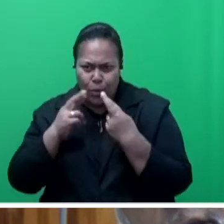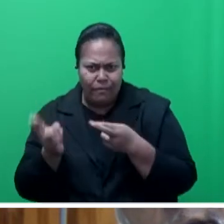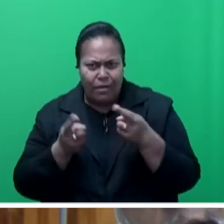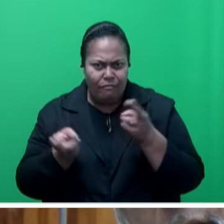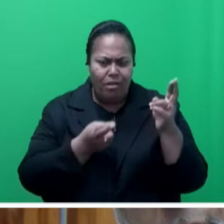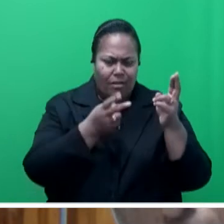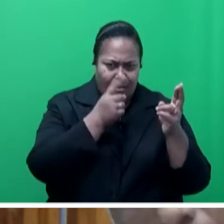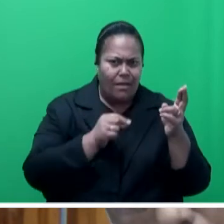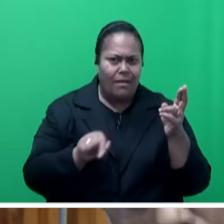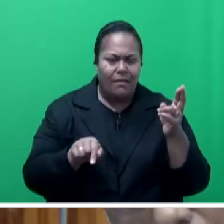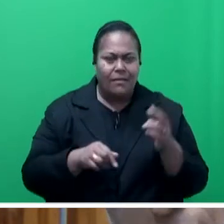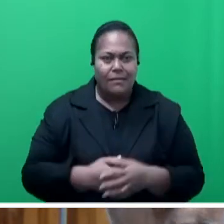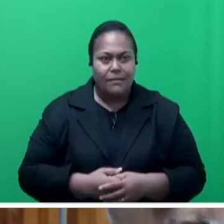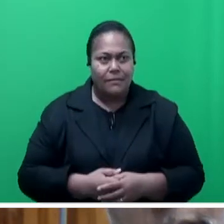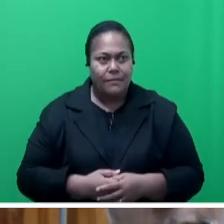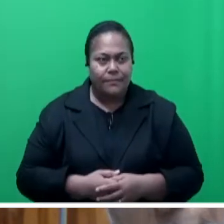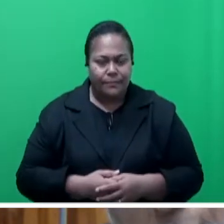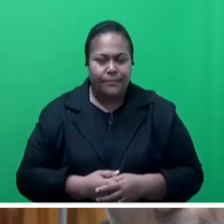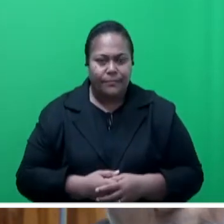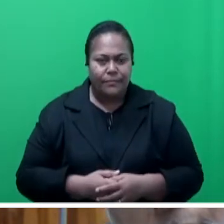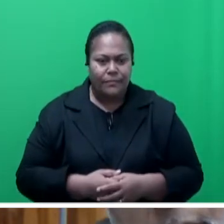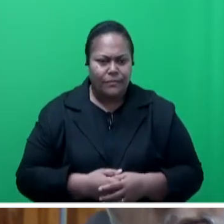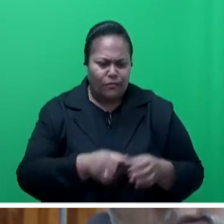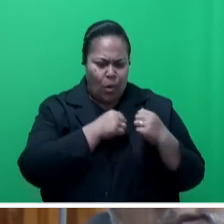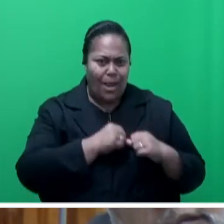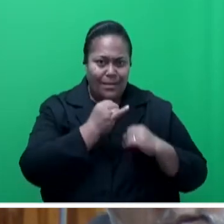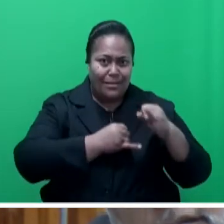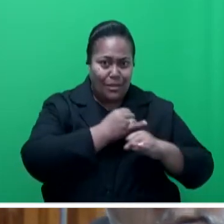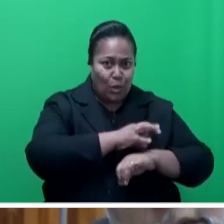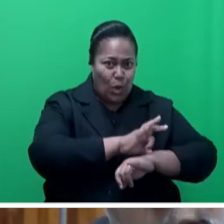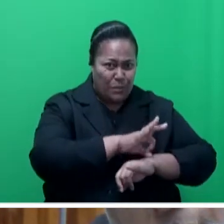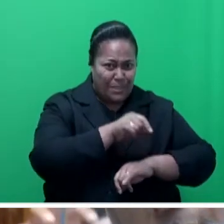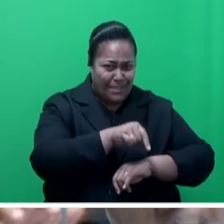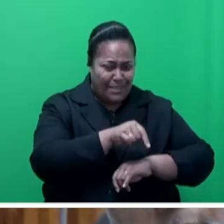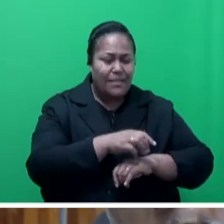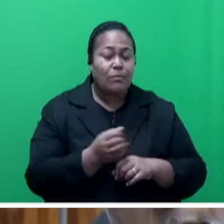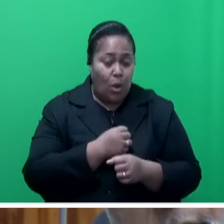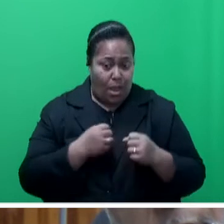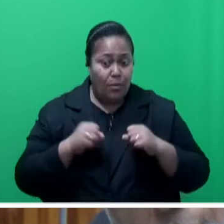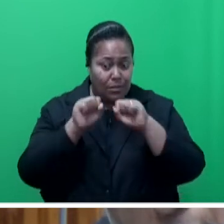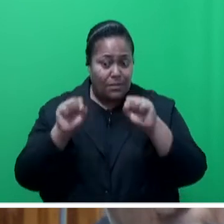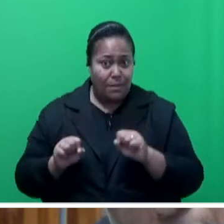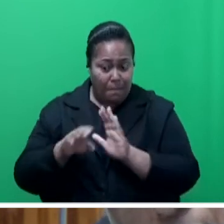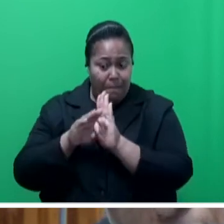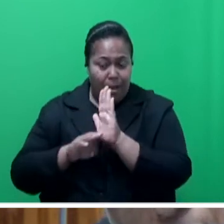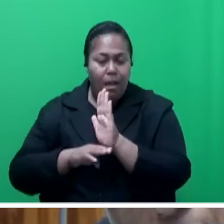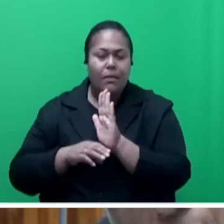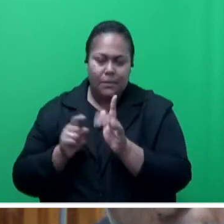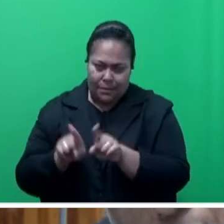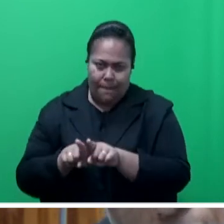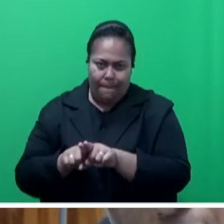also through FCGP to Heart International. With our system, the referral is the same. So that comes through, and it's